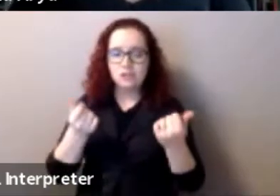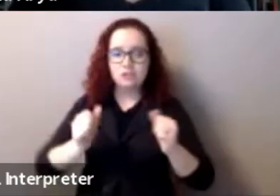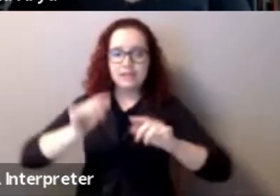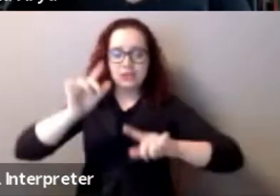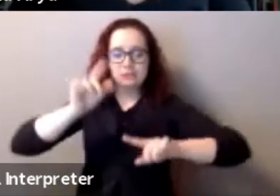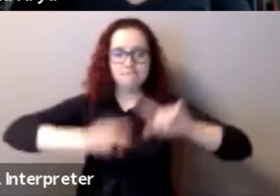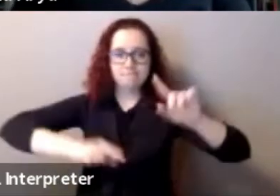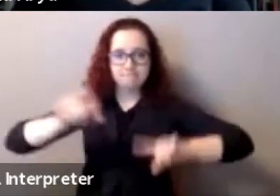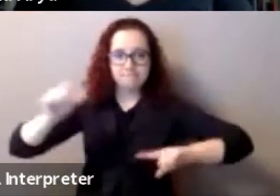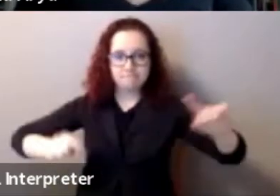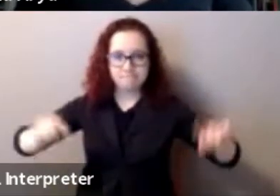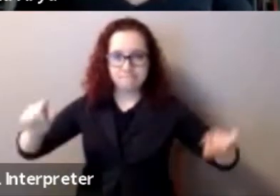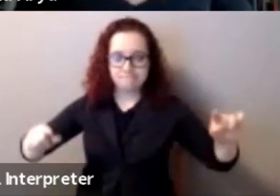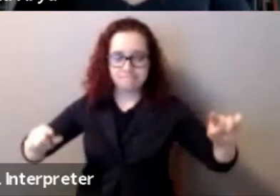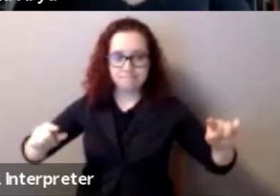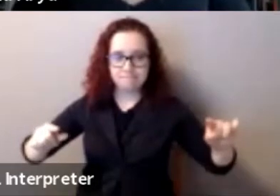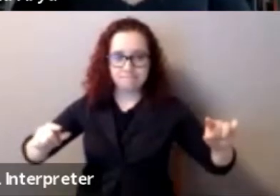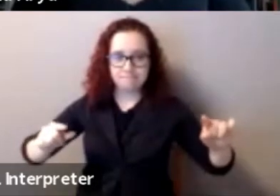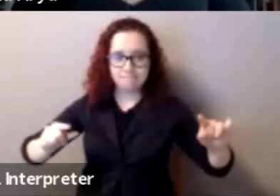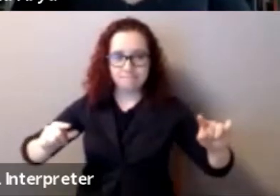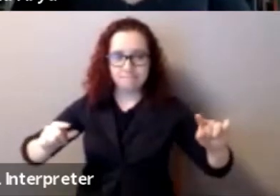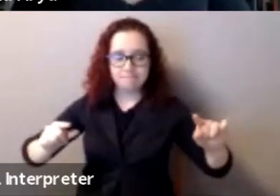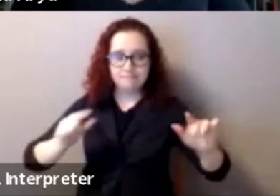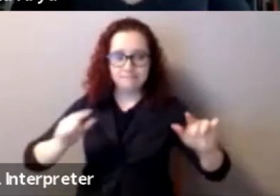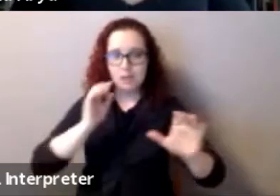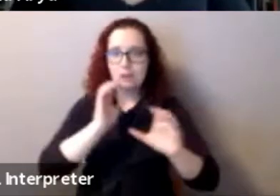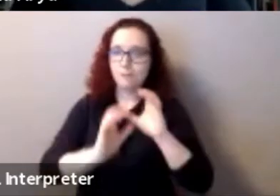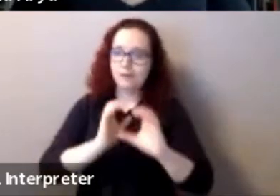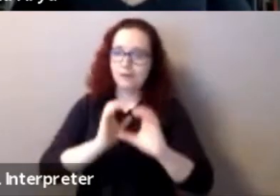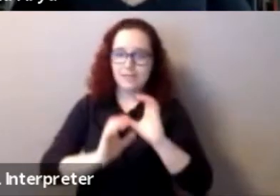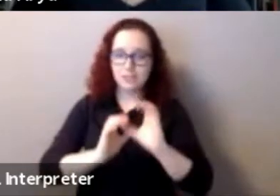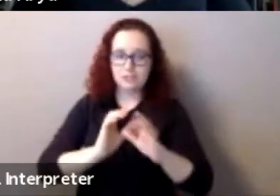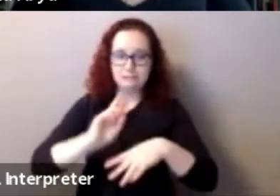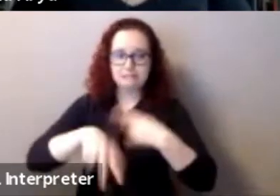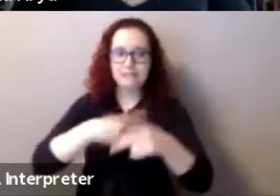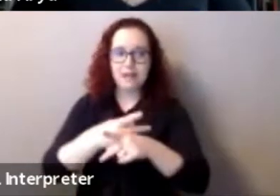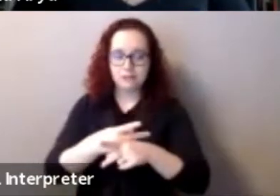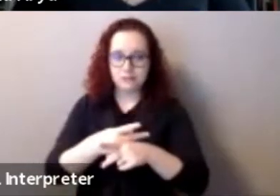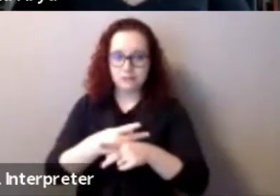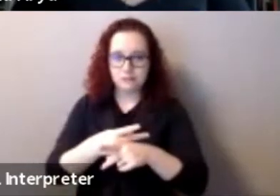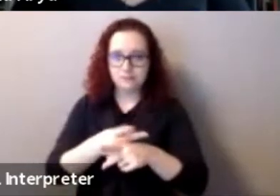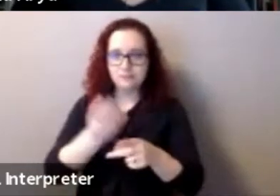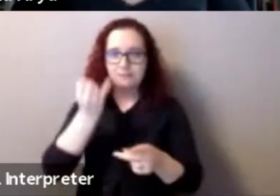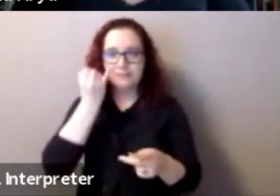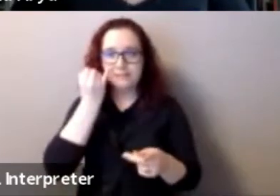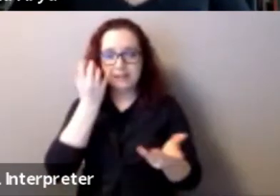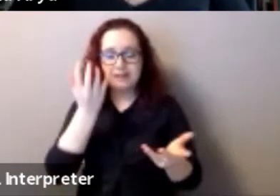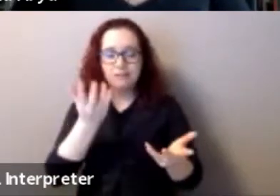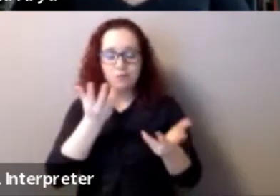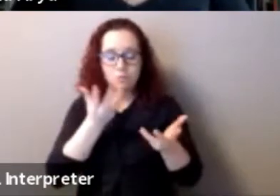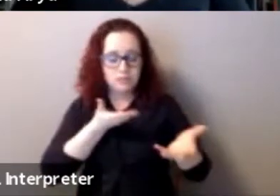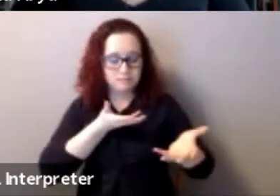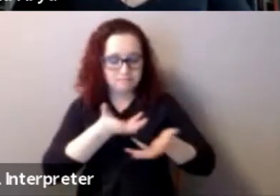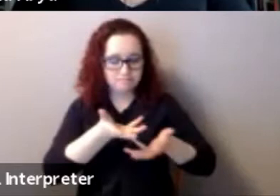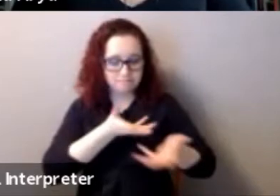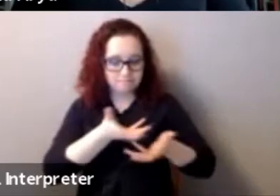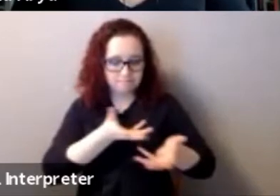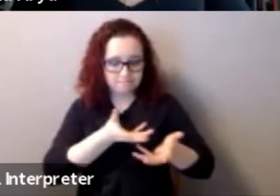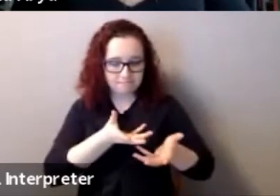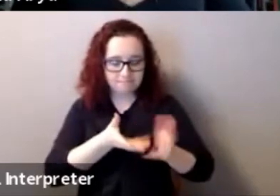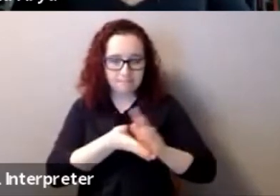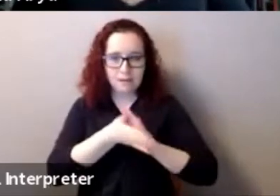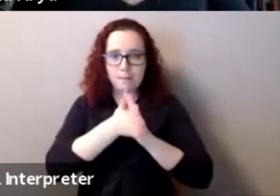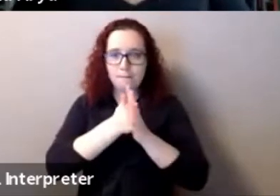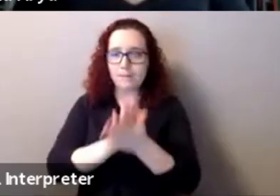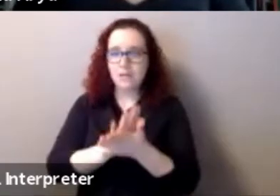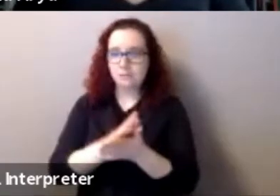you identify who might be needing somebody that you want to groom for the next team. Consider a timeline to allow